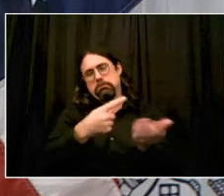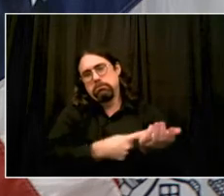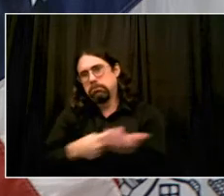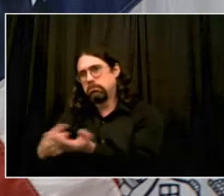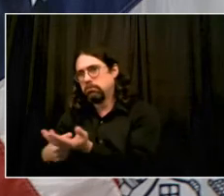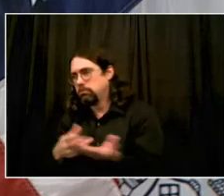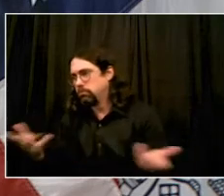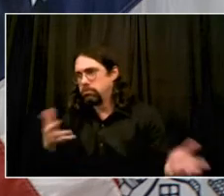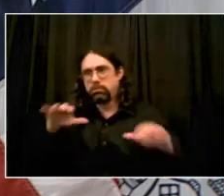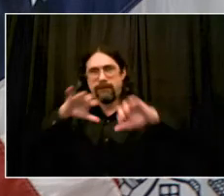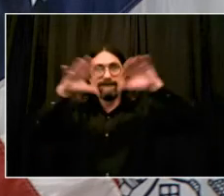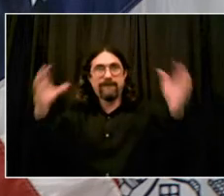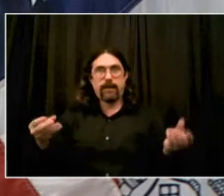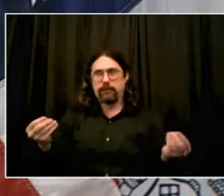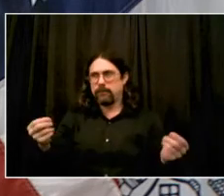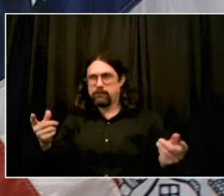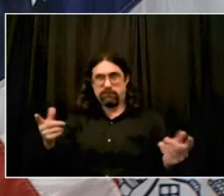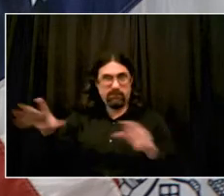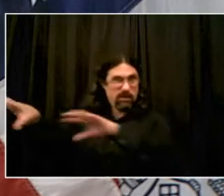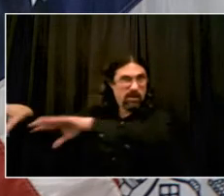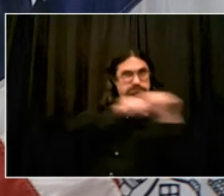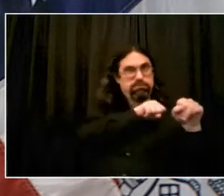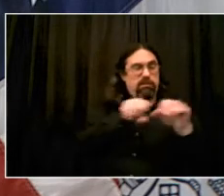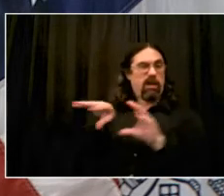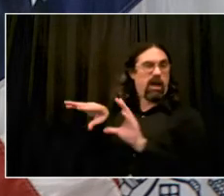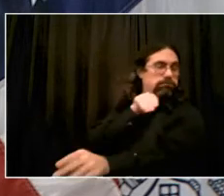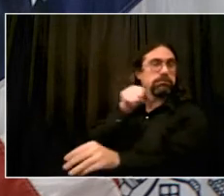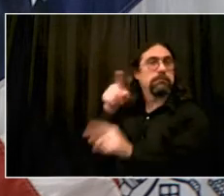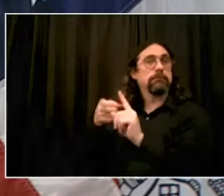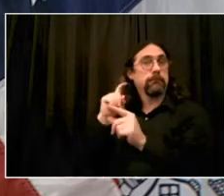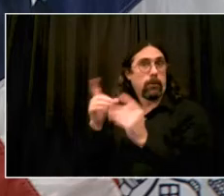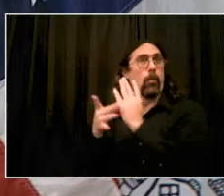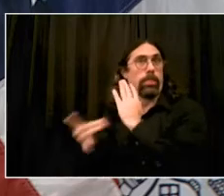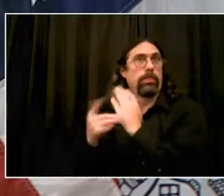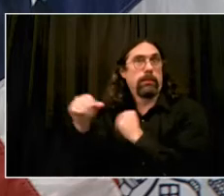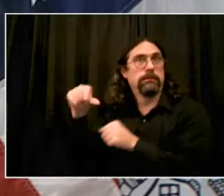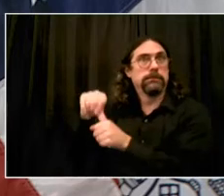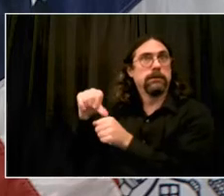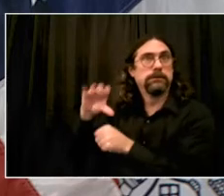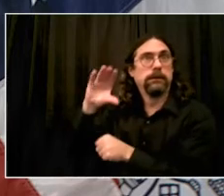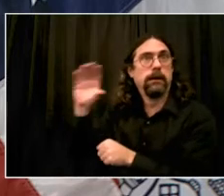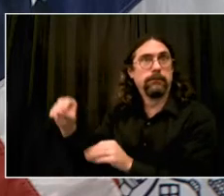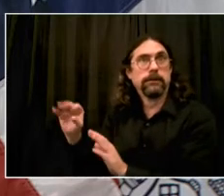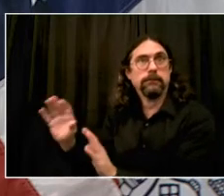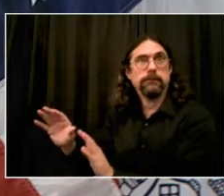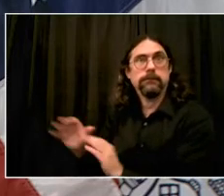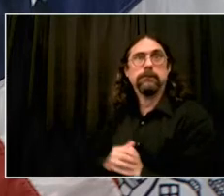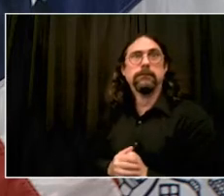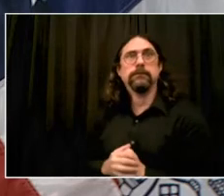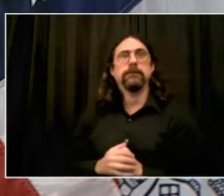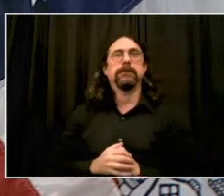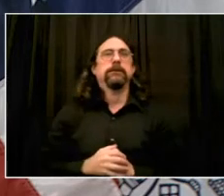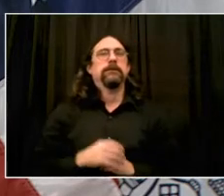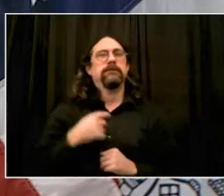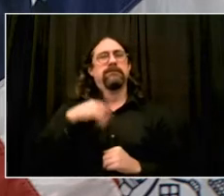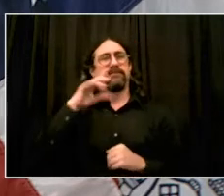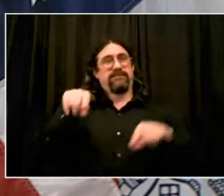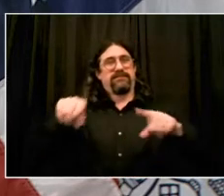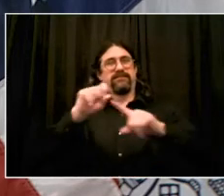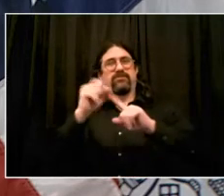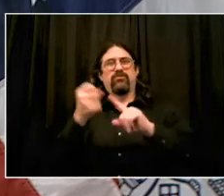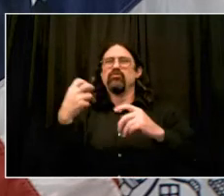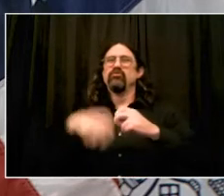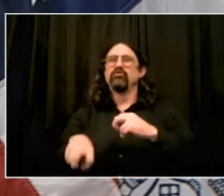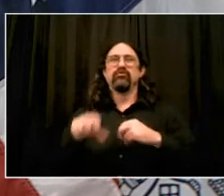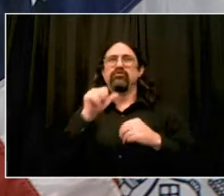retirees, that investments in fossil fuels no longer make sense because a huge percentage of their